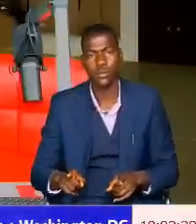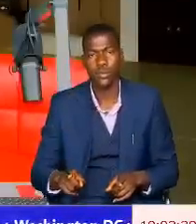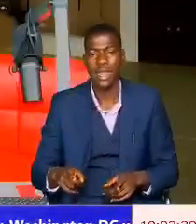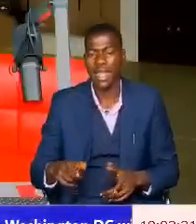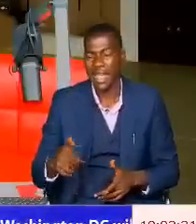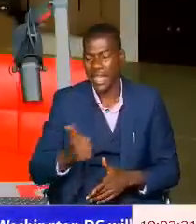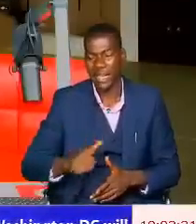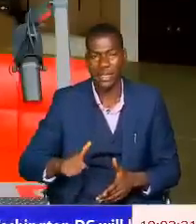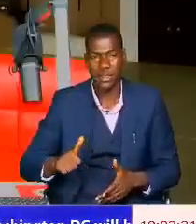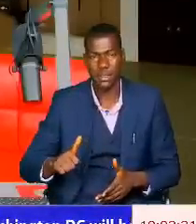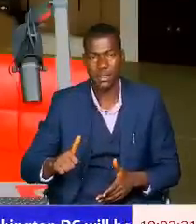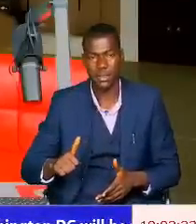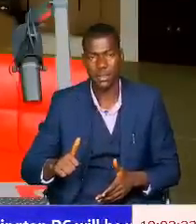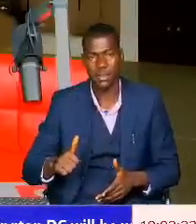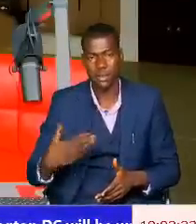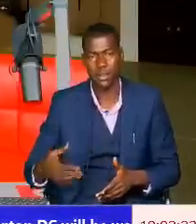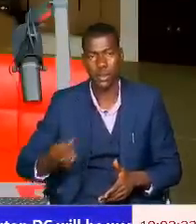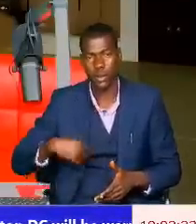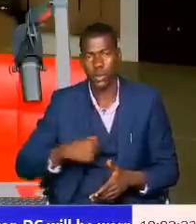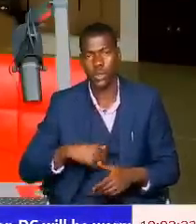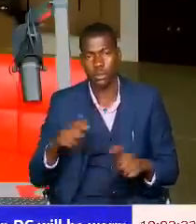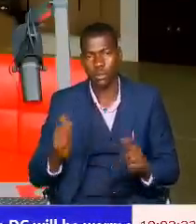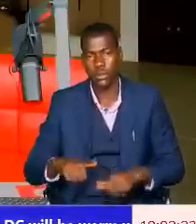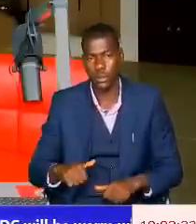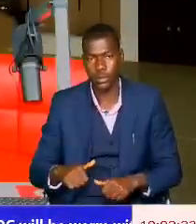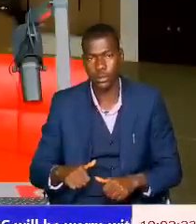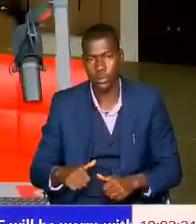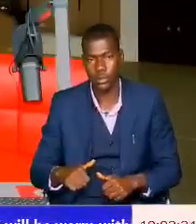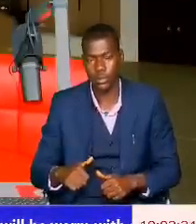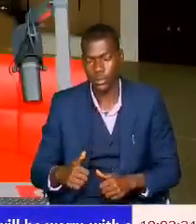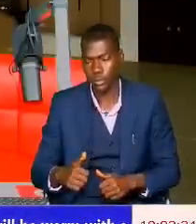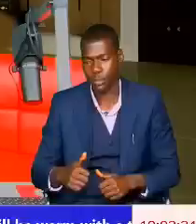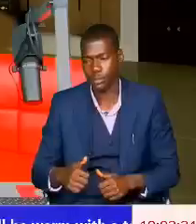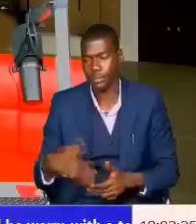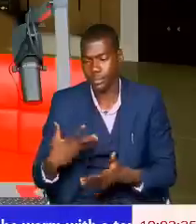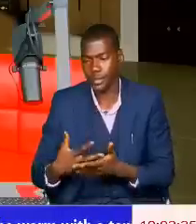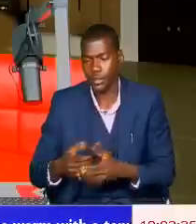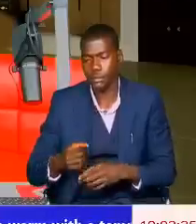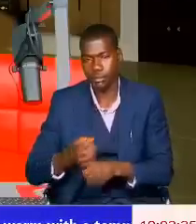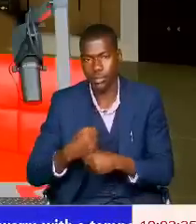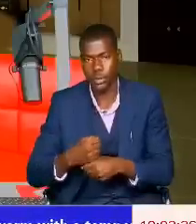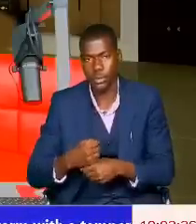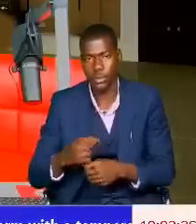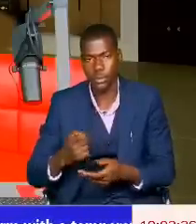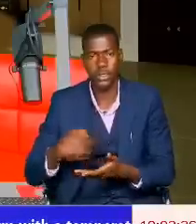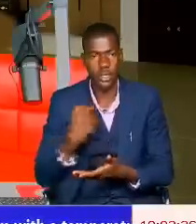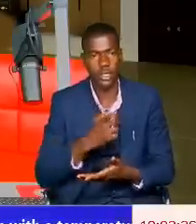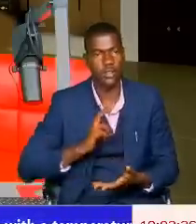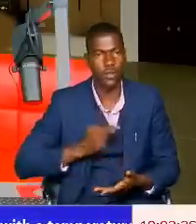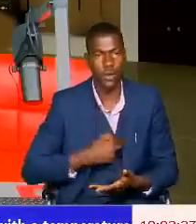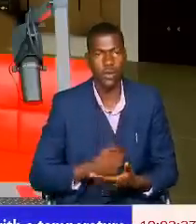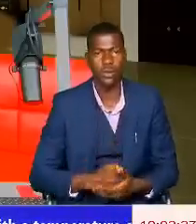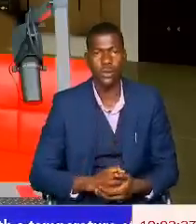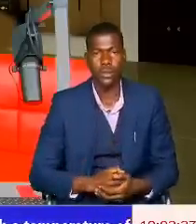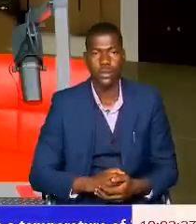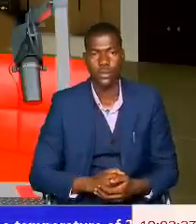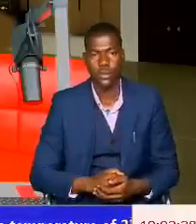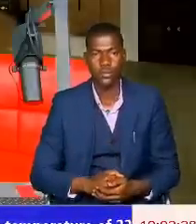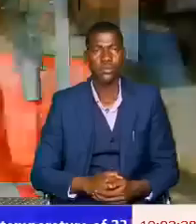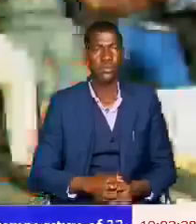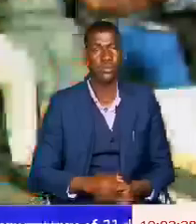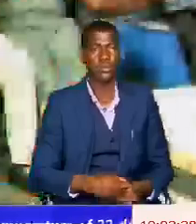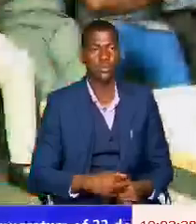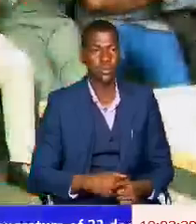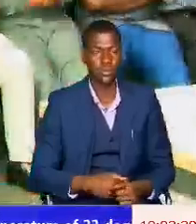Whatever thing we are able to generate, this is our percentage. That's good. That's